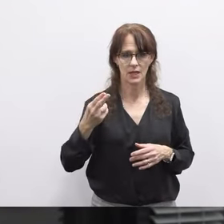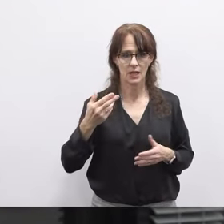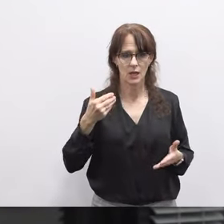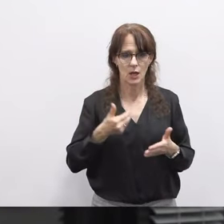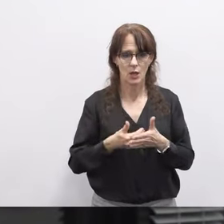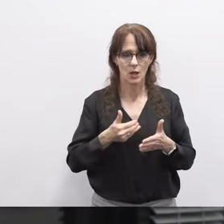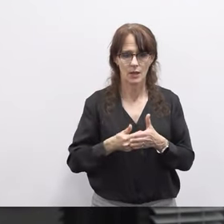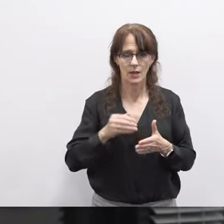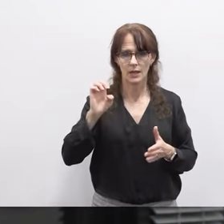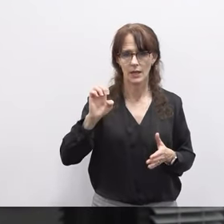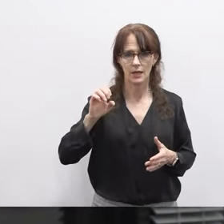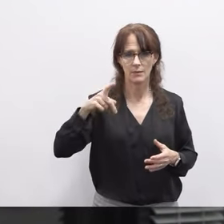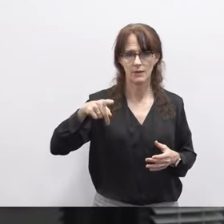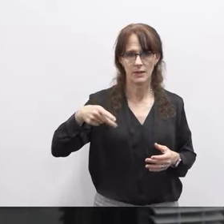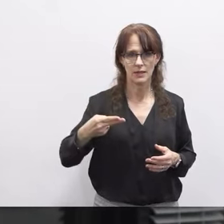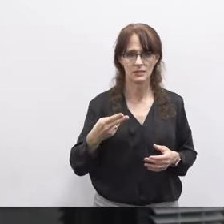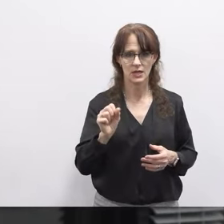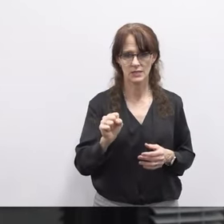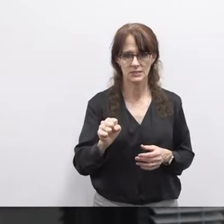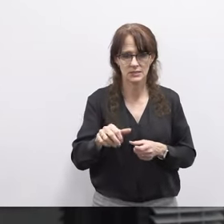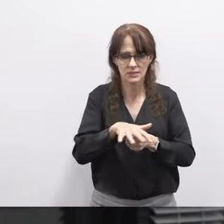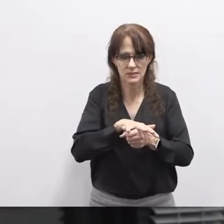to our EPHS school site.